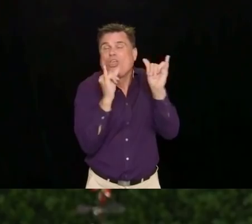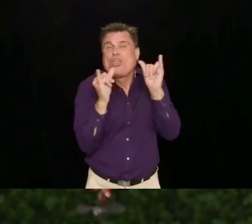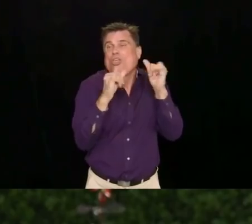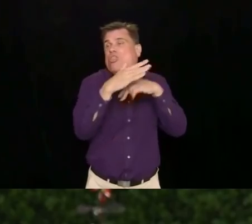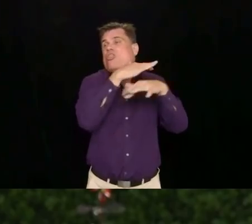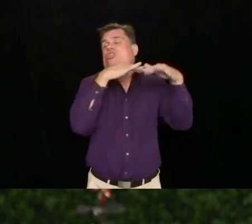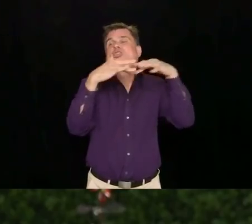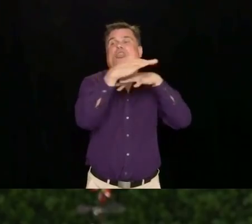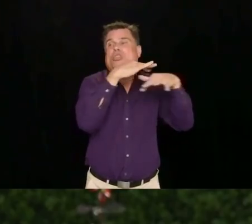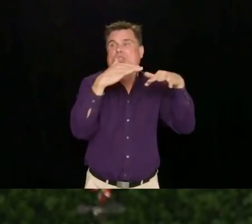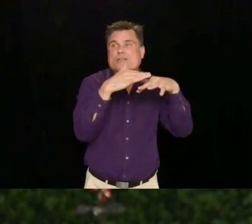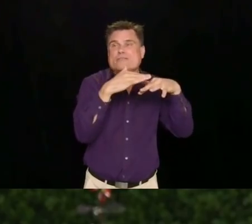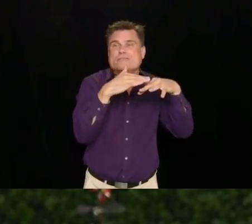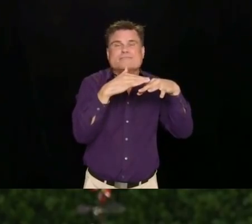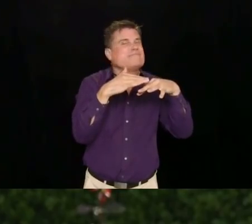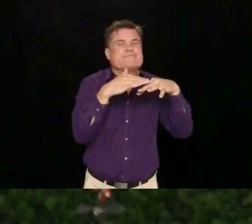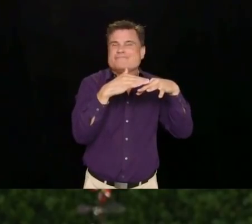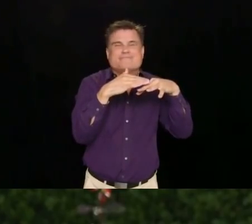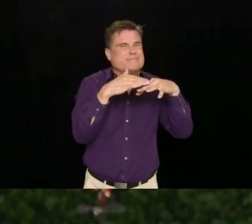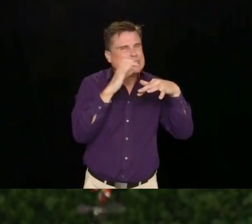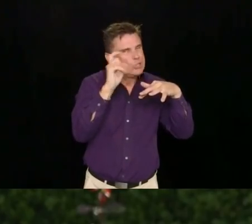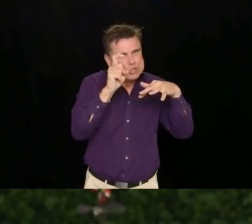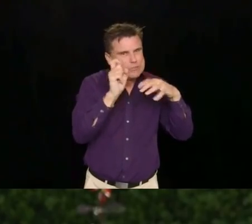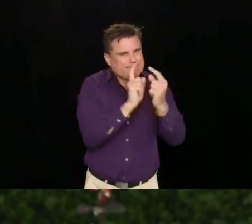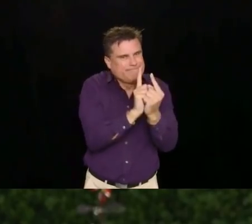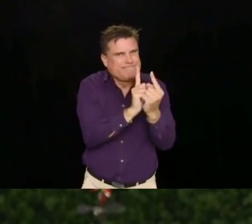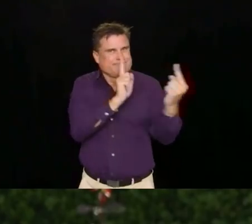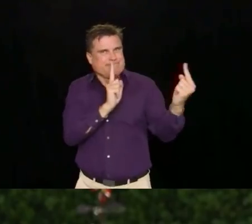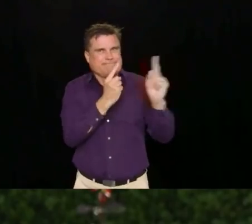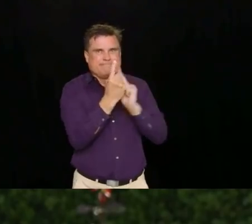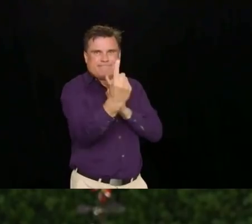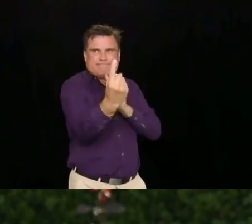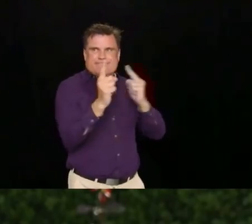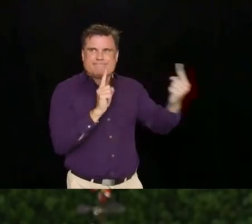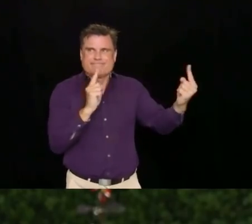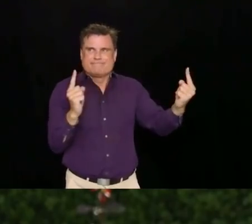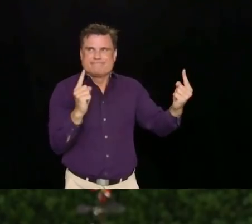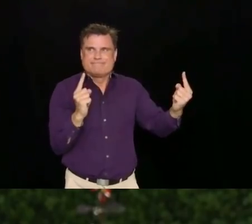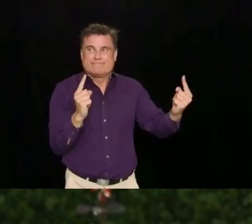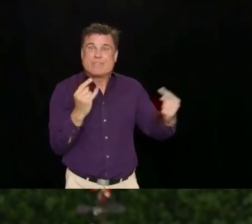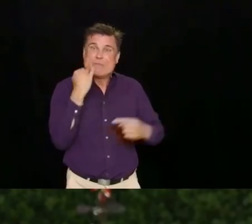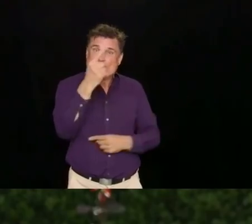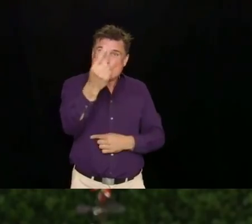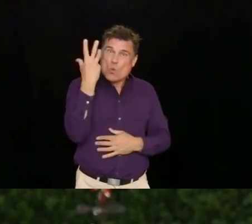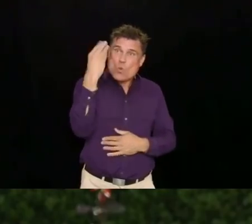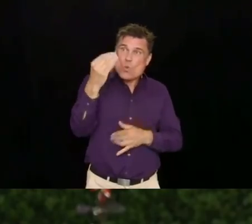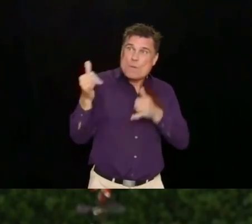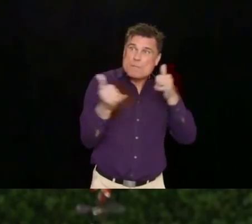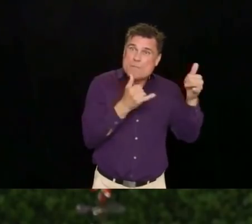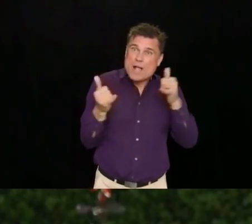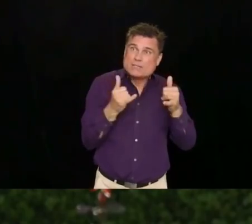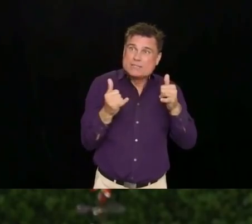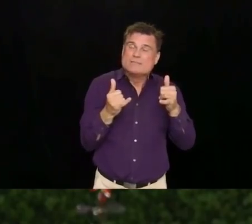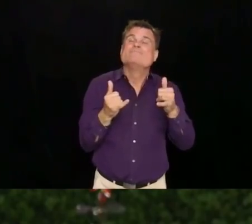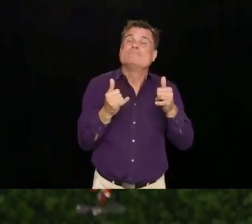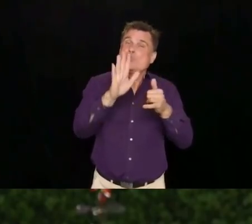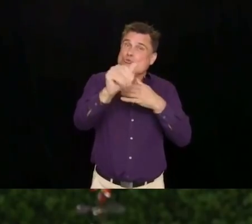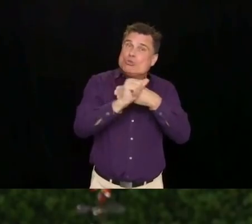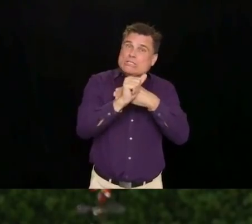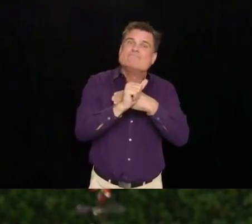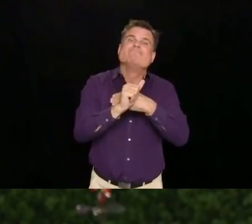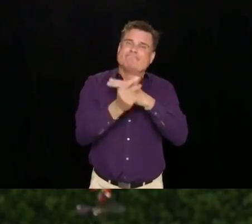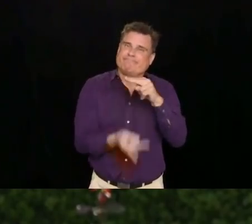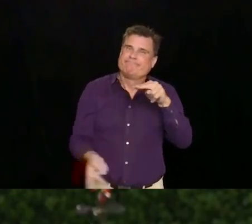about. You're essentially and potentially, if you're going to such a party, significantly increasing your bubble. So I want people